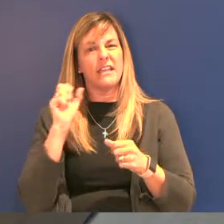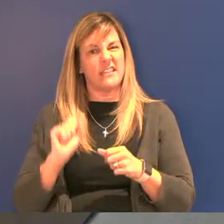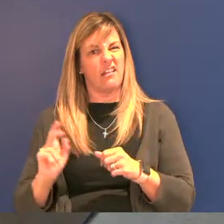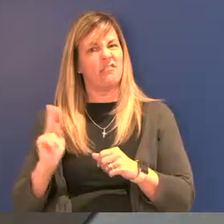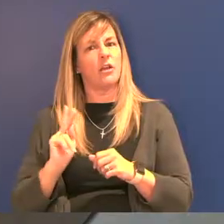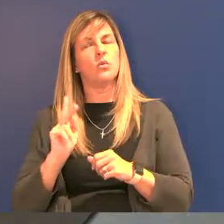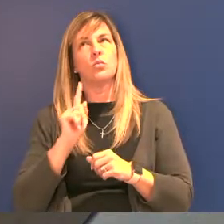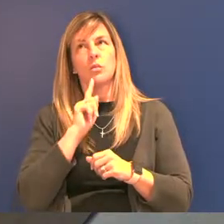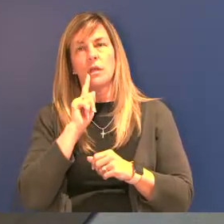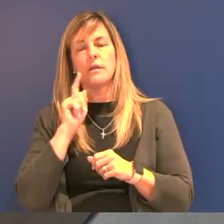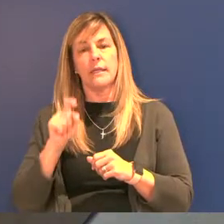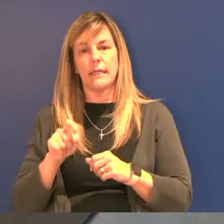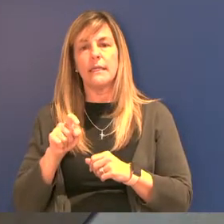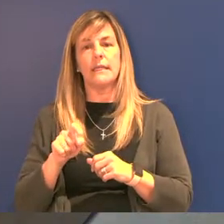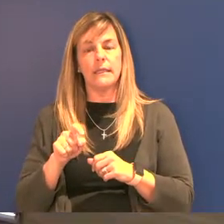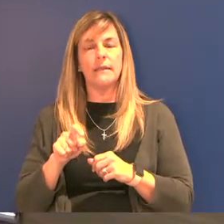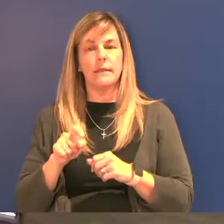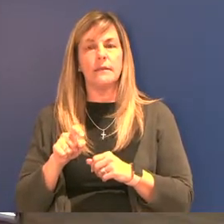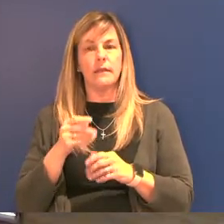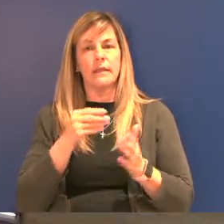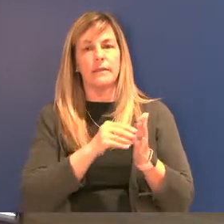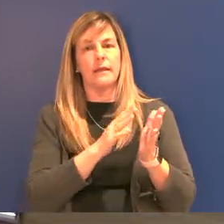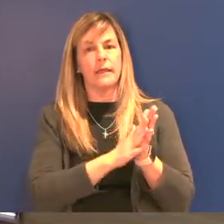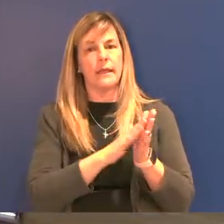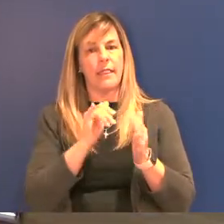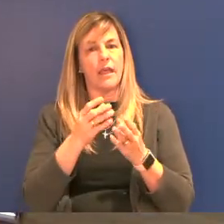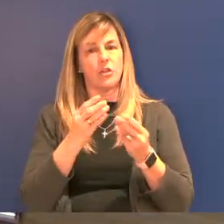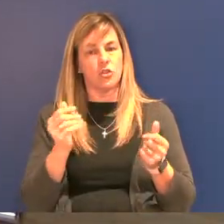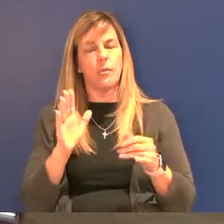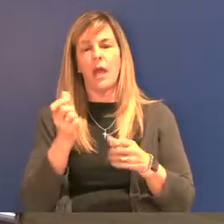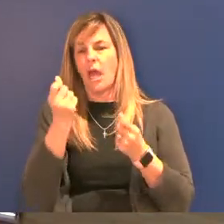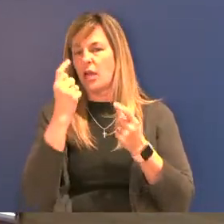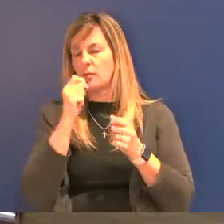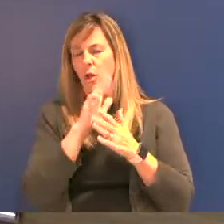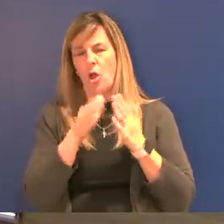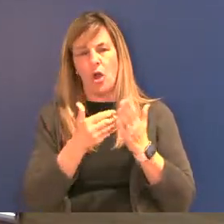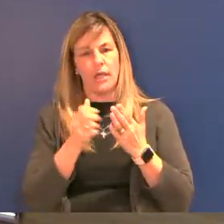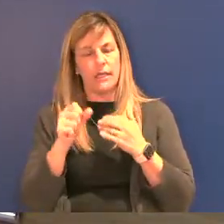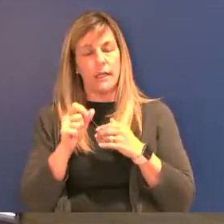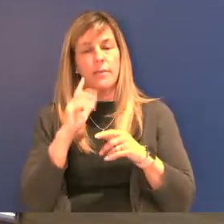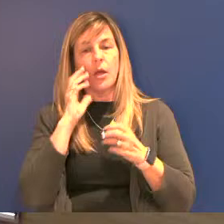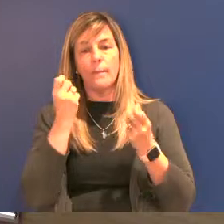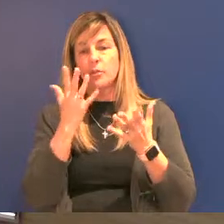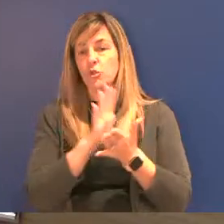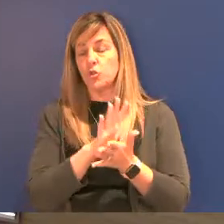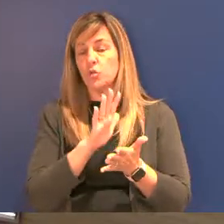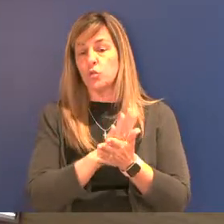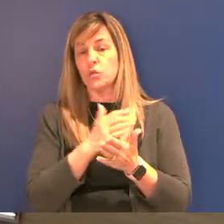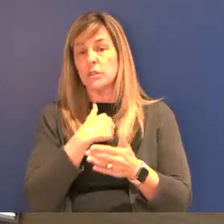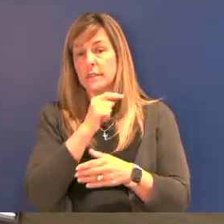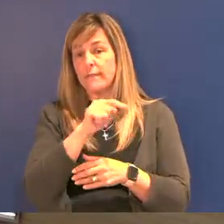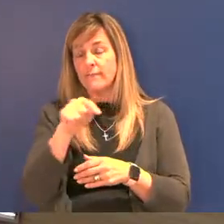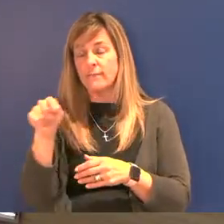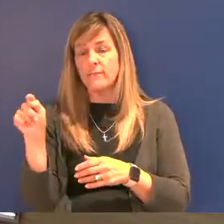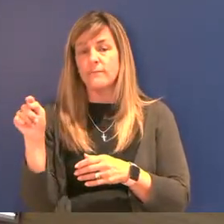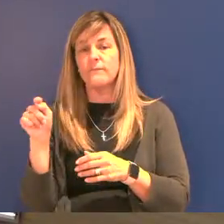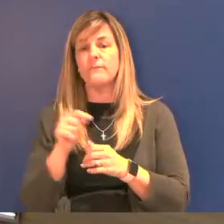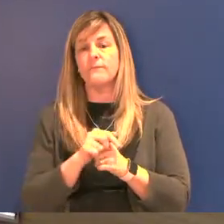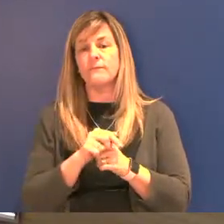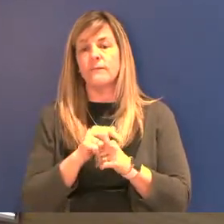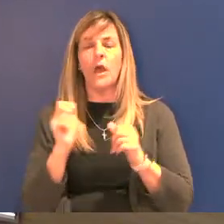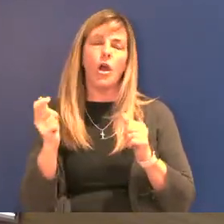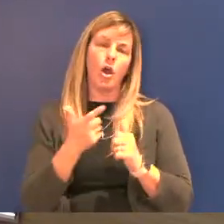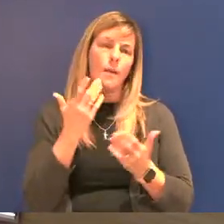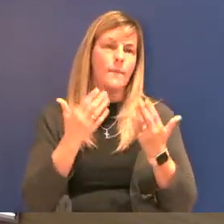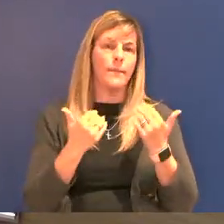needs to be on there and that solution. I understand all of that. So, but I know lots of schools have, everybody